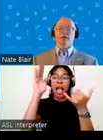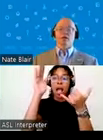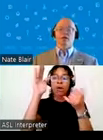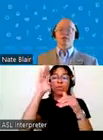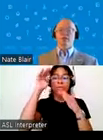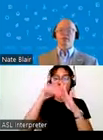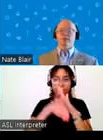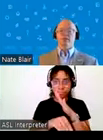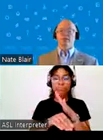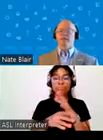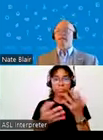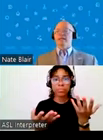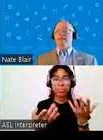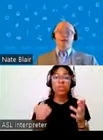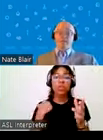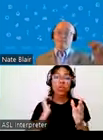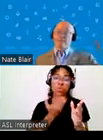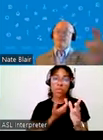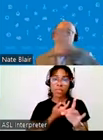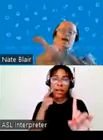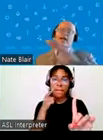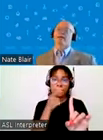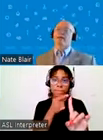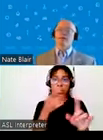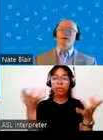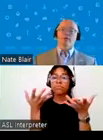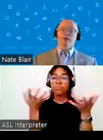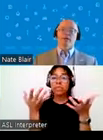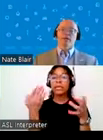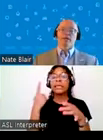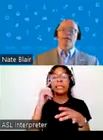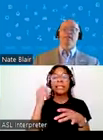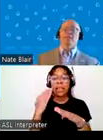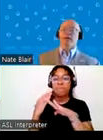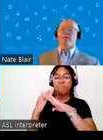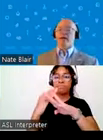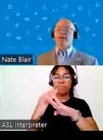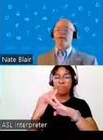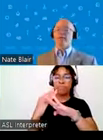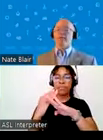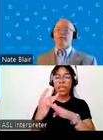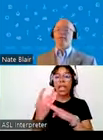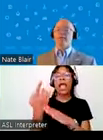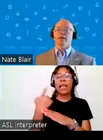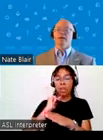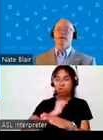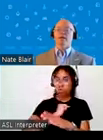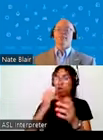increase. And our goal is to try to bracket what we anticipate reality to